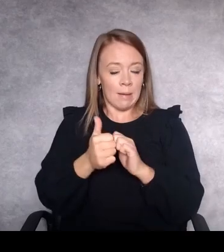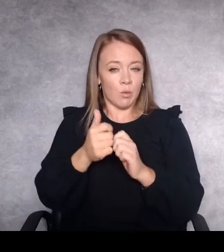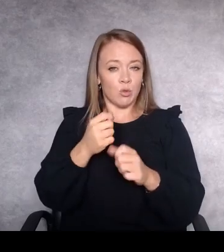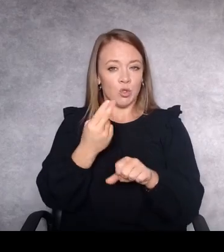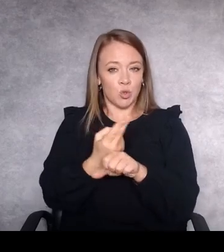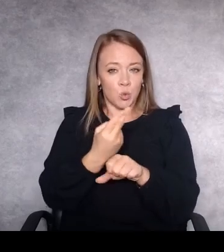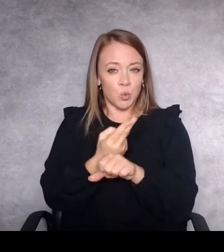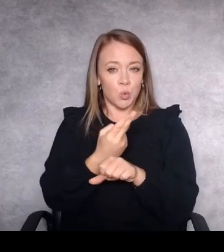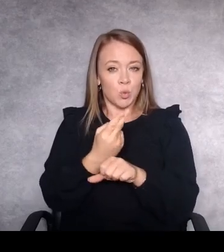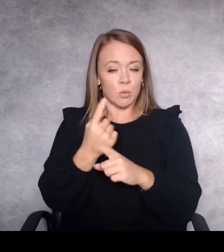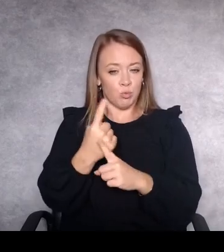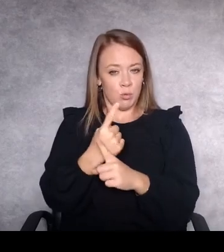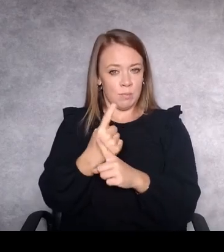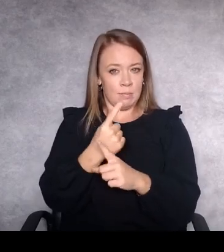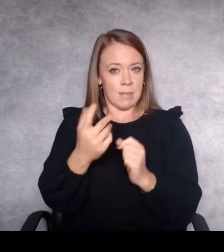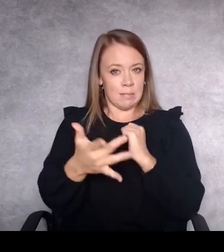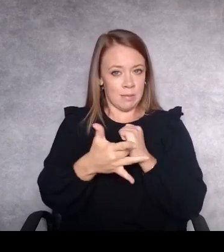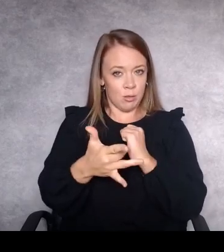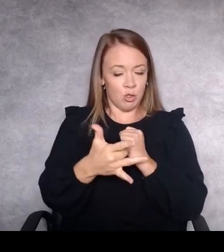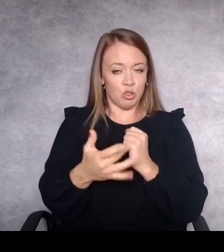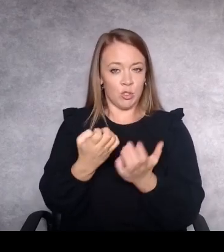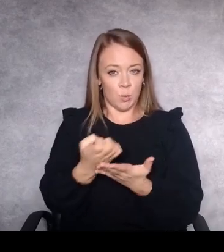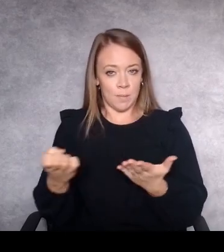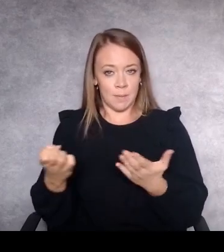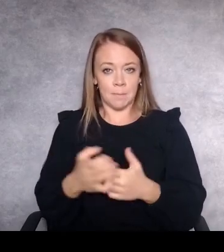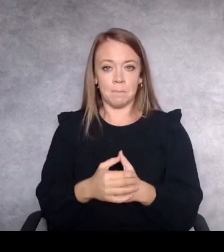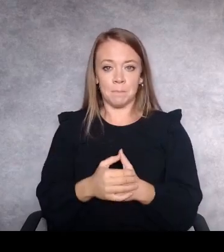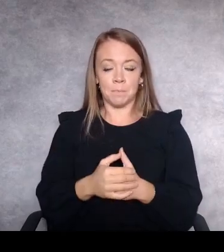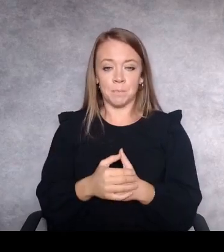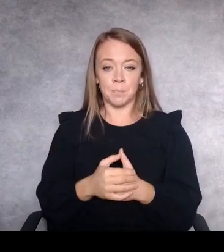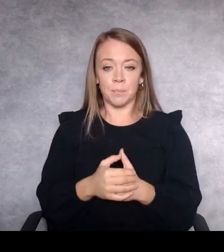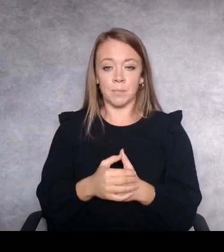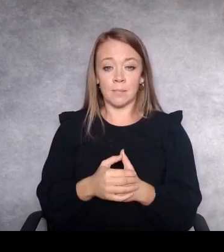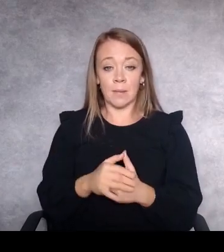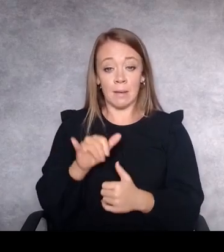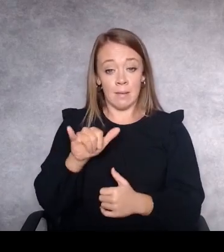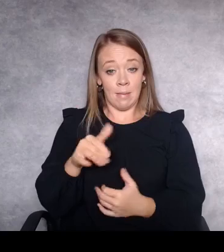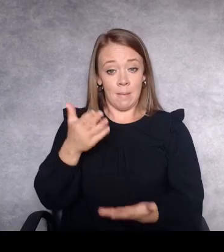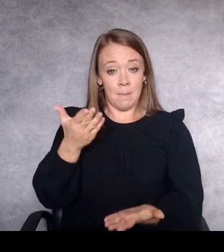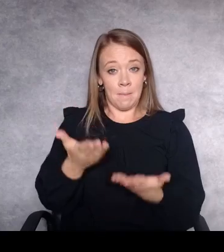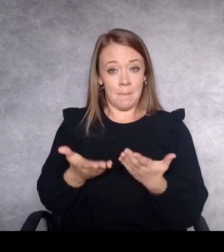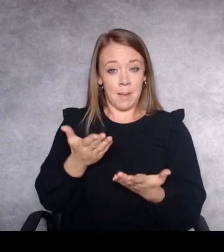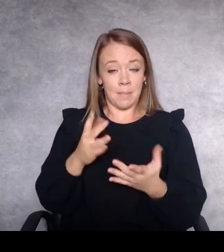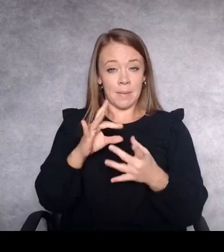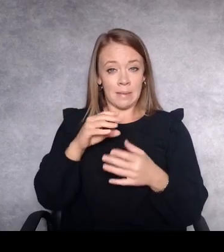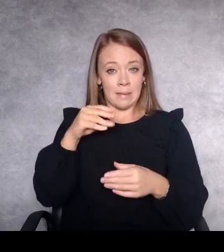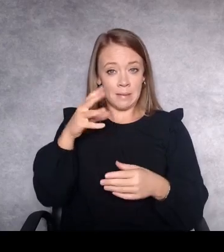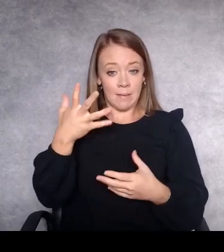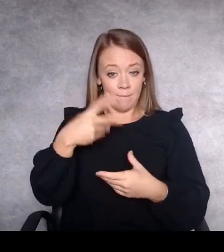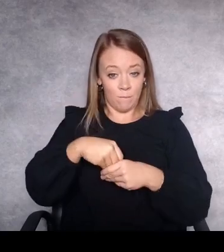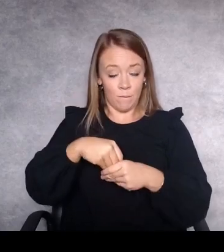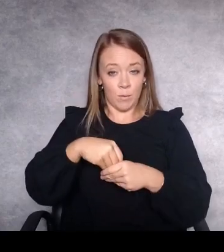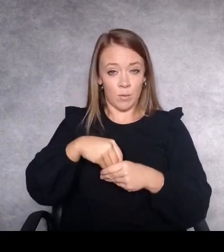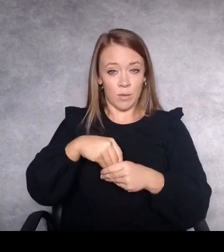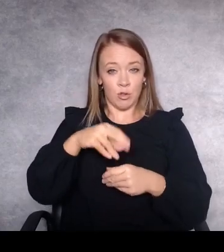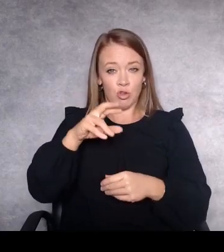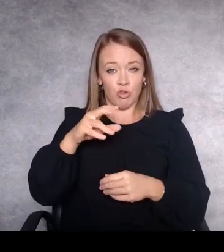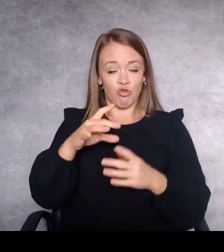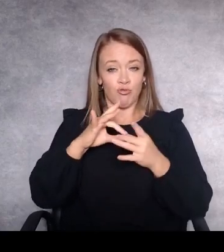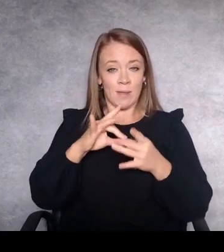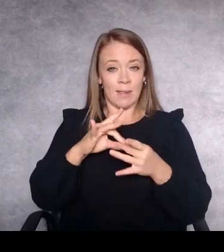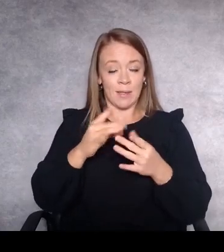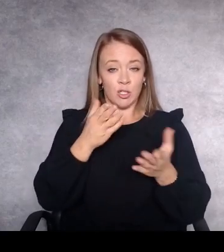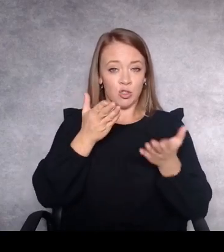how to use or maintain those devices. Or this could be in the form of a related service that includes